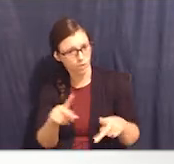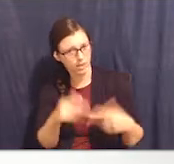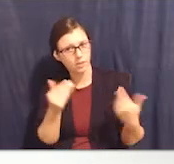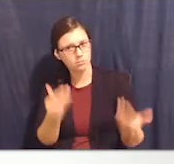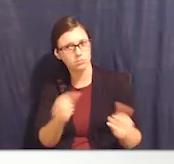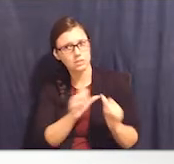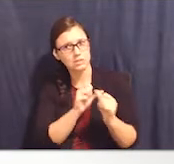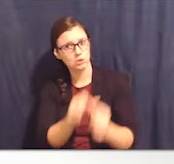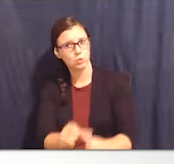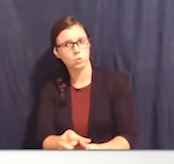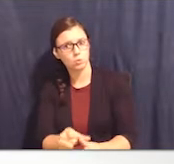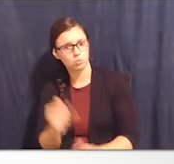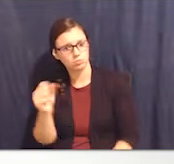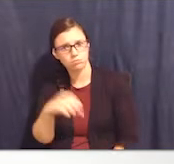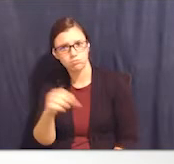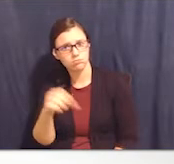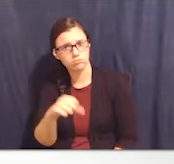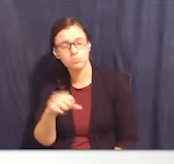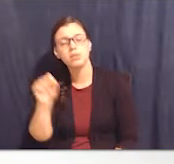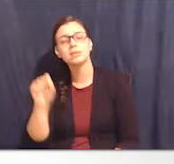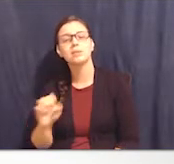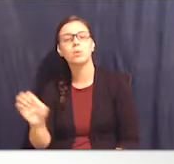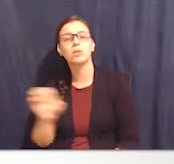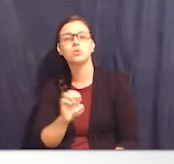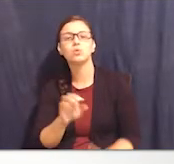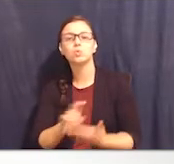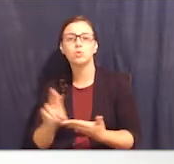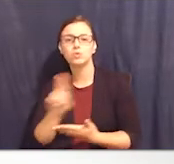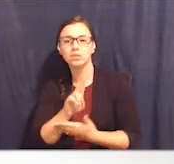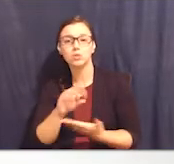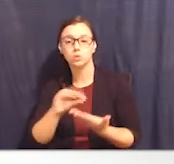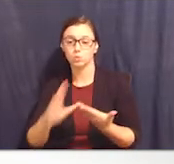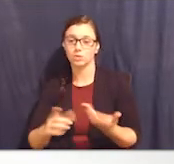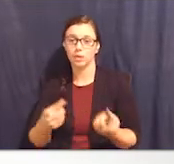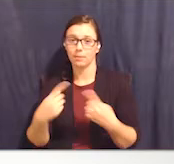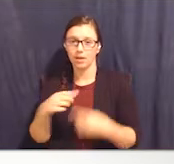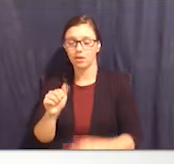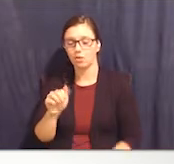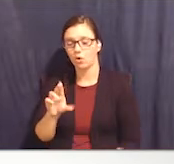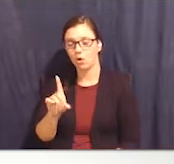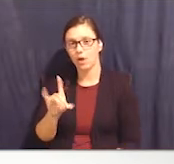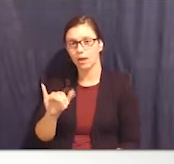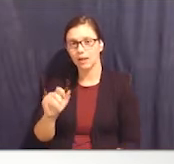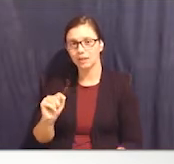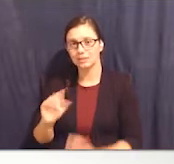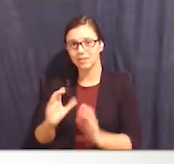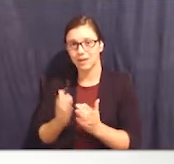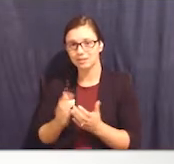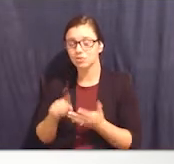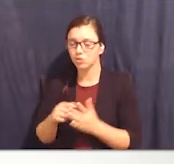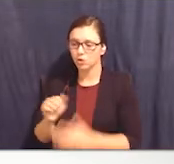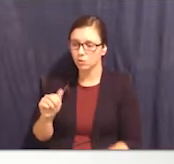employer and say, I'd like to apply for a job, and here's my credential.